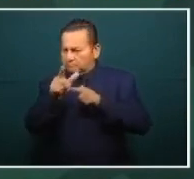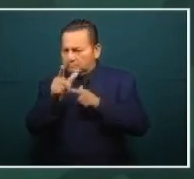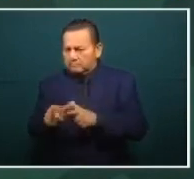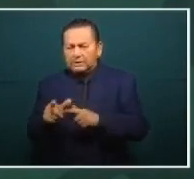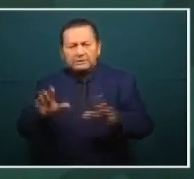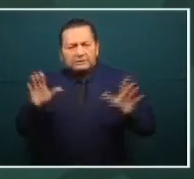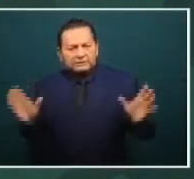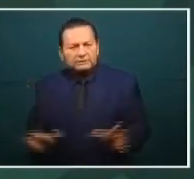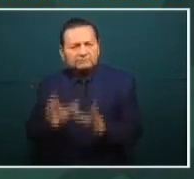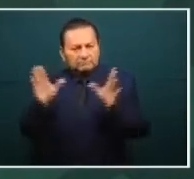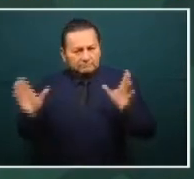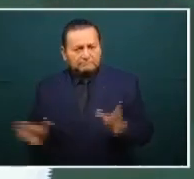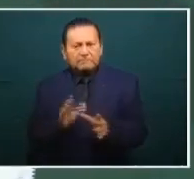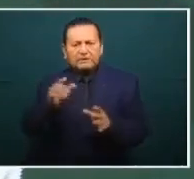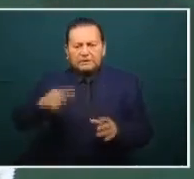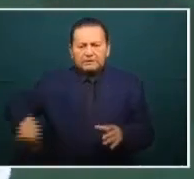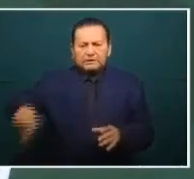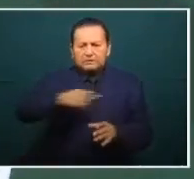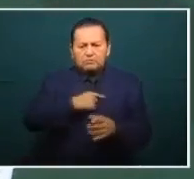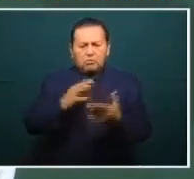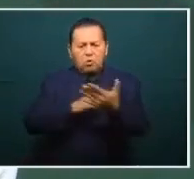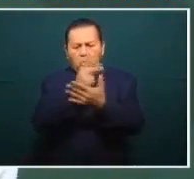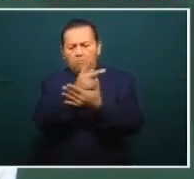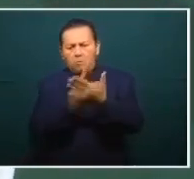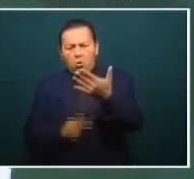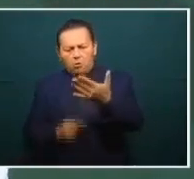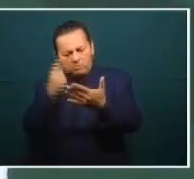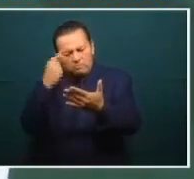as we have always imposed,